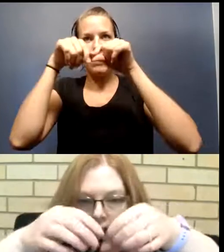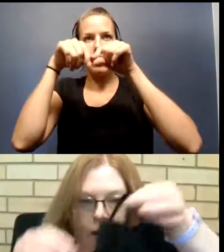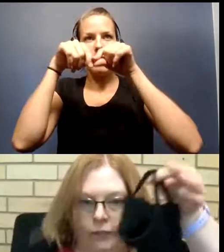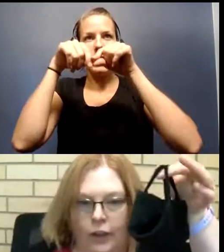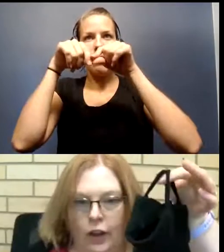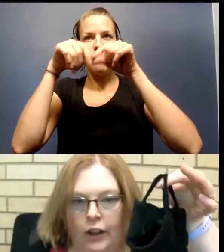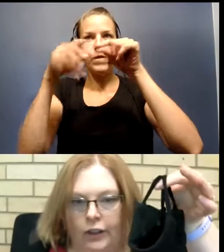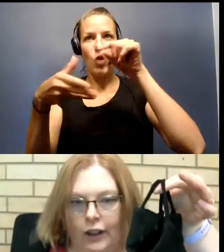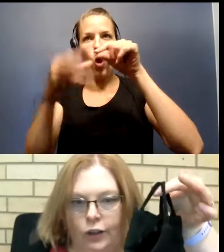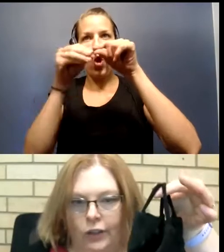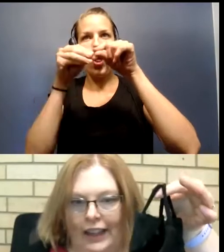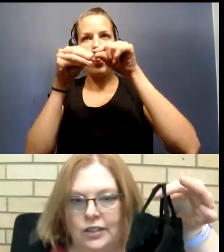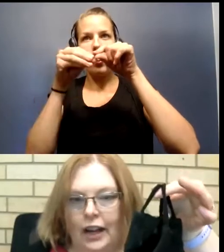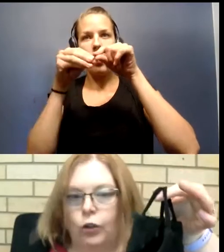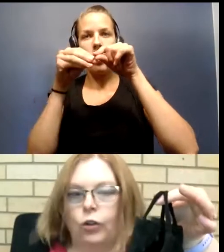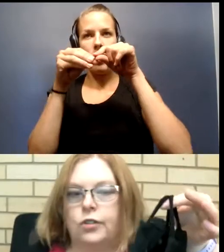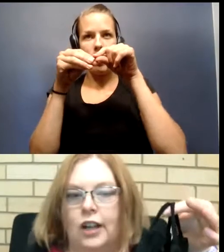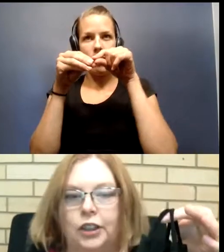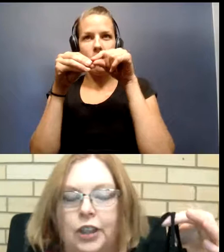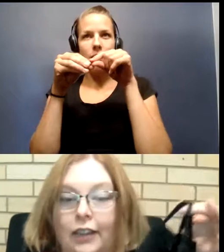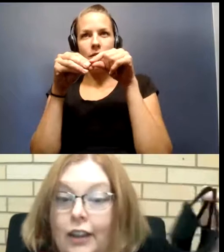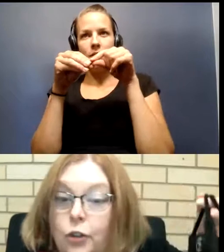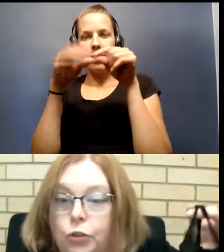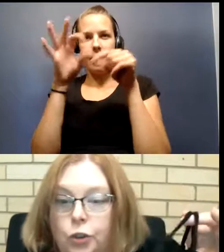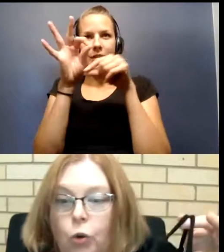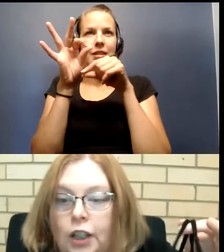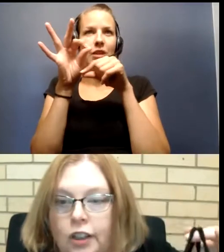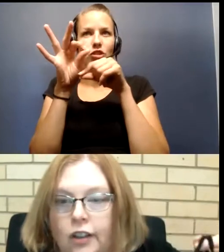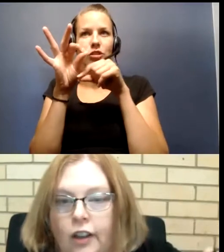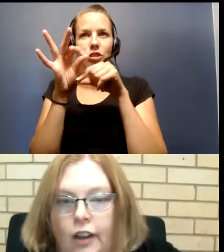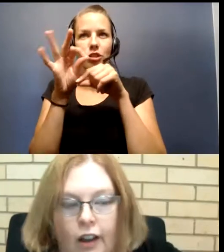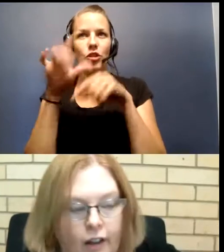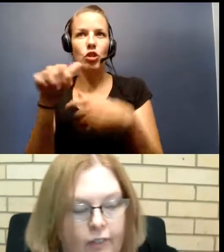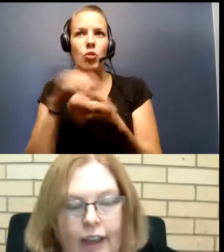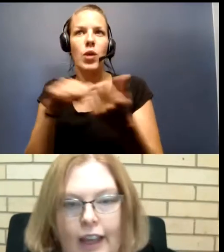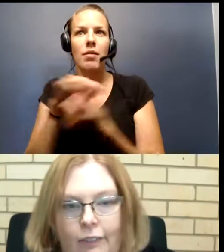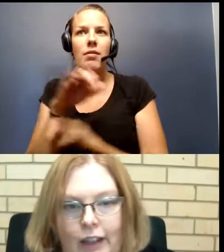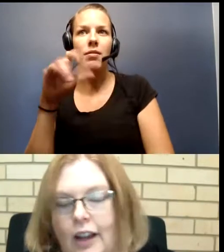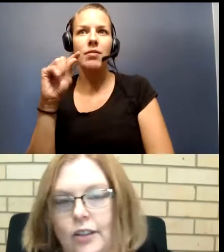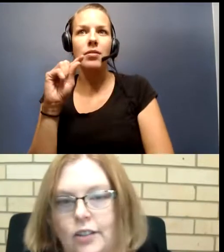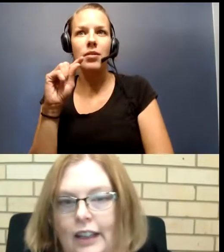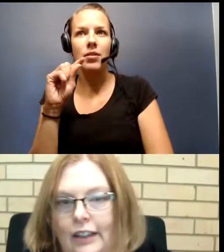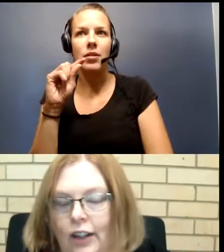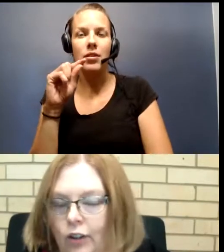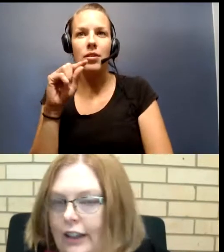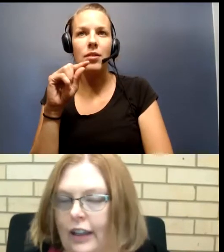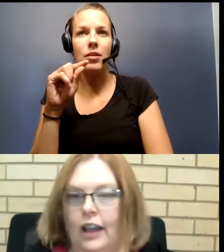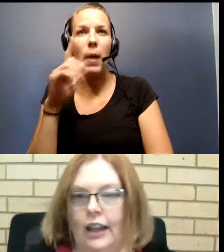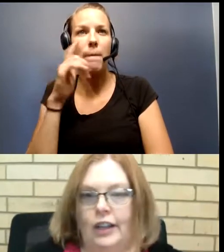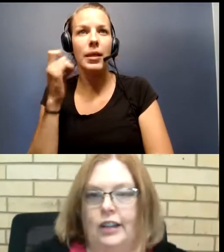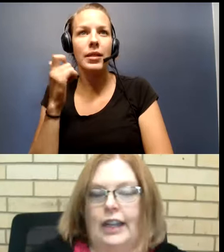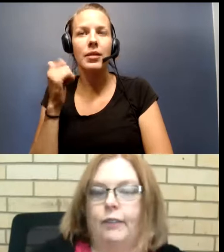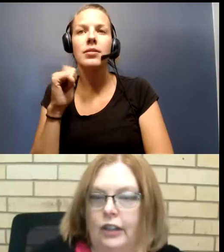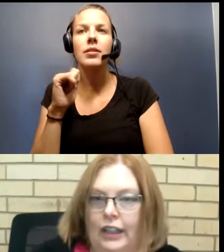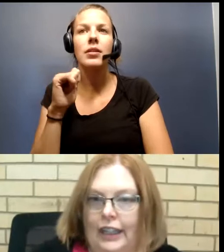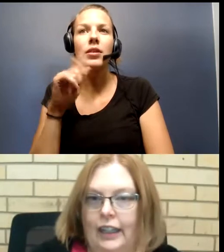carefully to the inside corners touch, and then you should wash it because